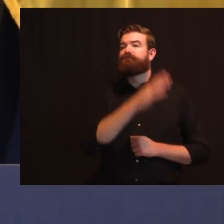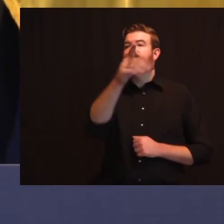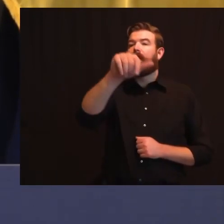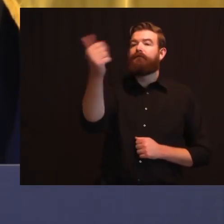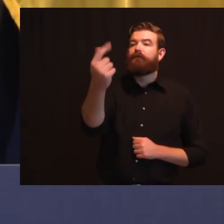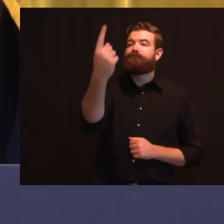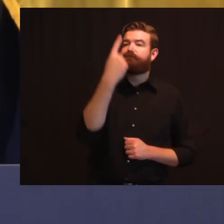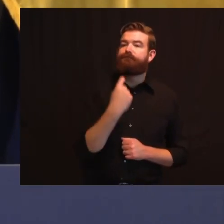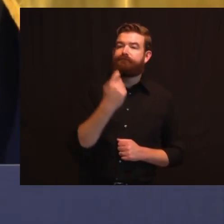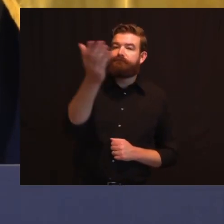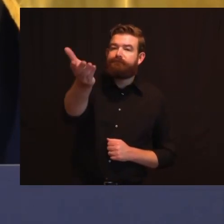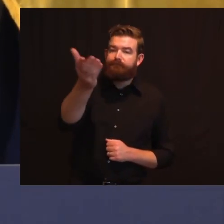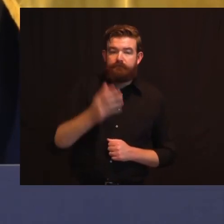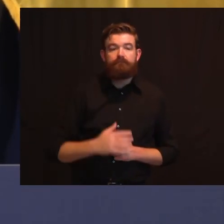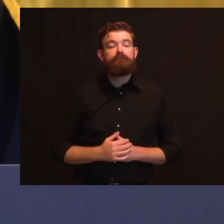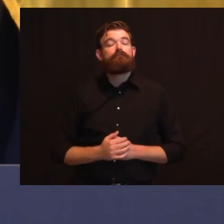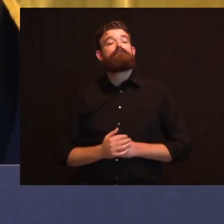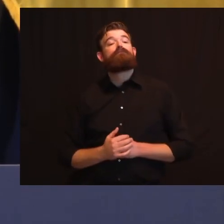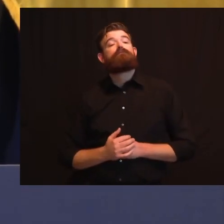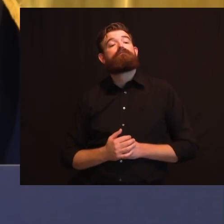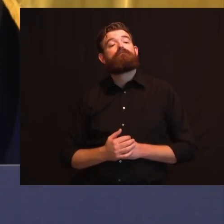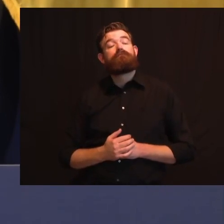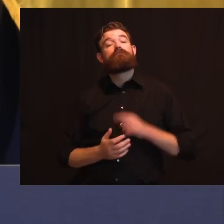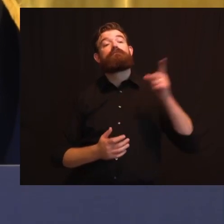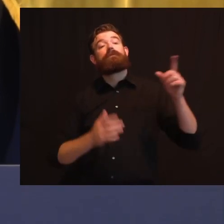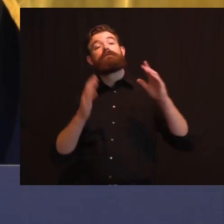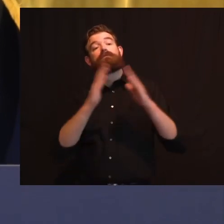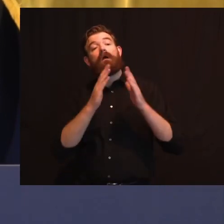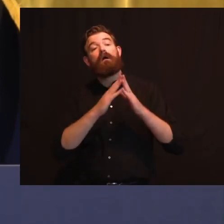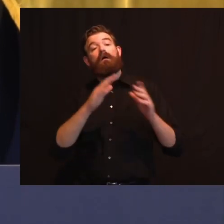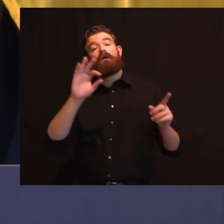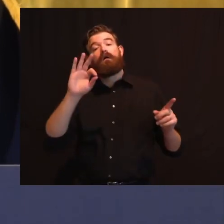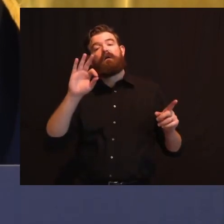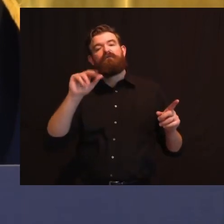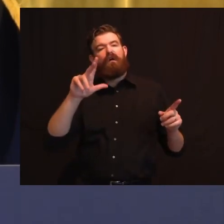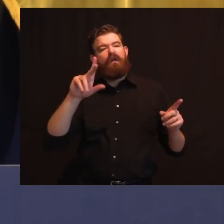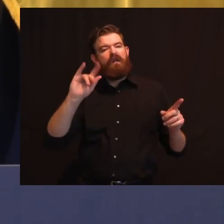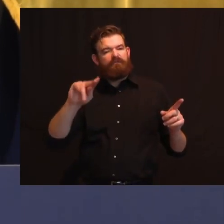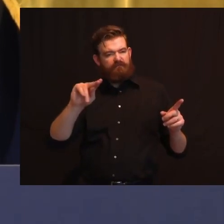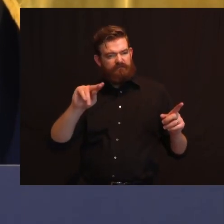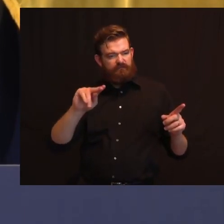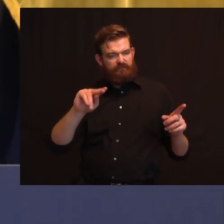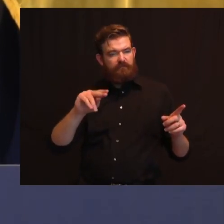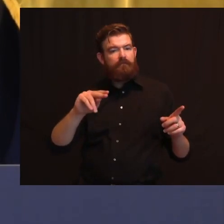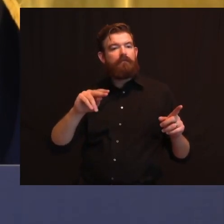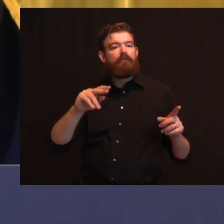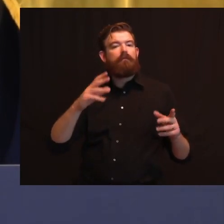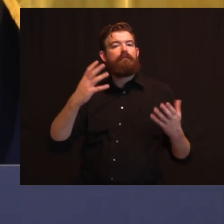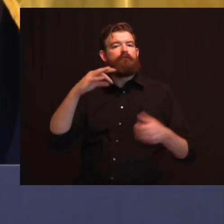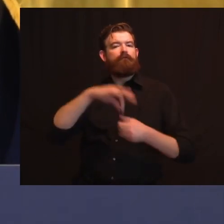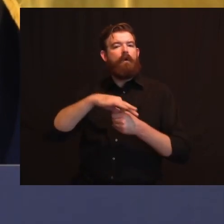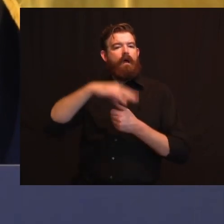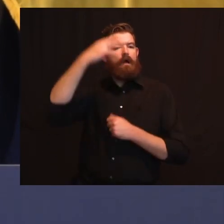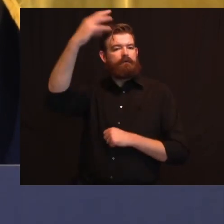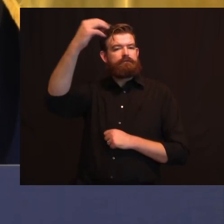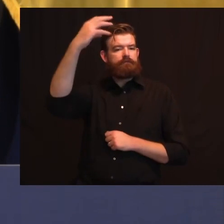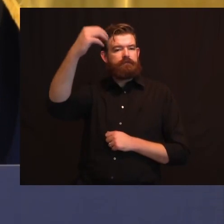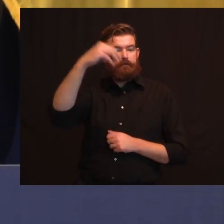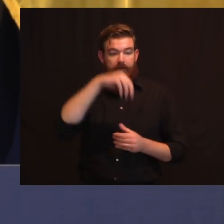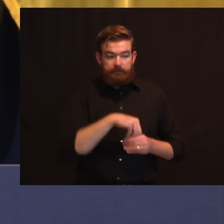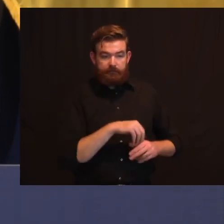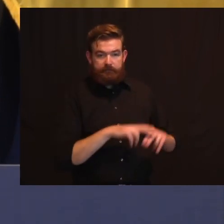The Borough of Franklin wants to give people the option to vote outside and socially distance, and we wanted to know what your thoughts were on this. Is it not like